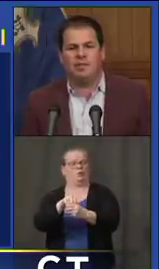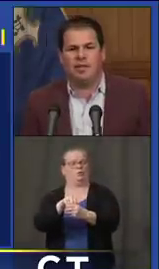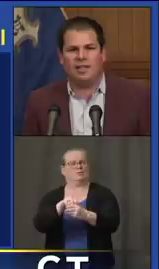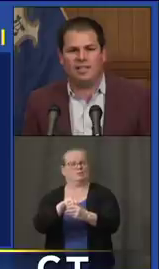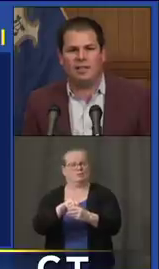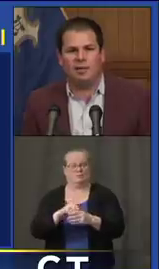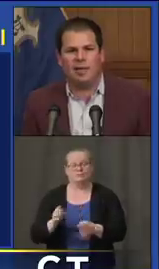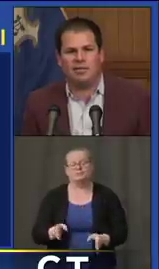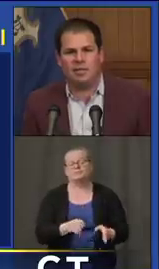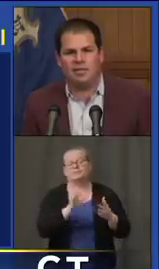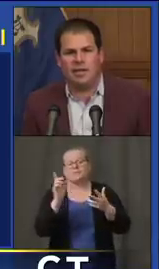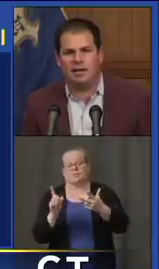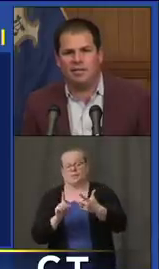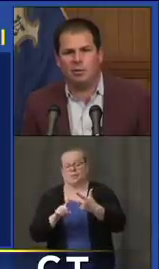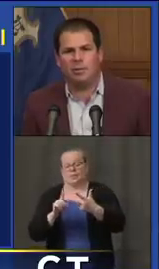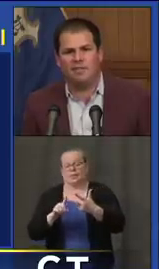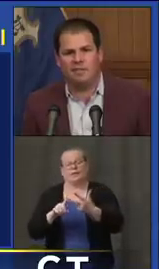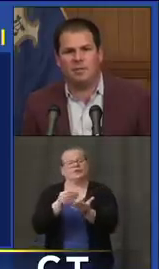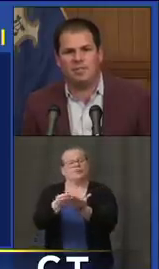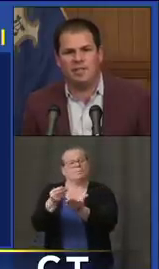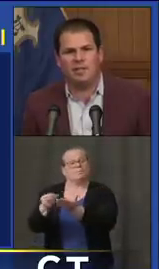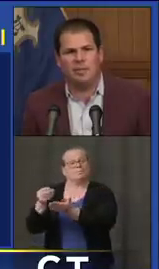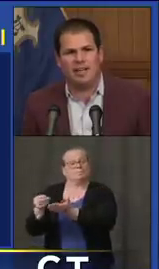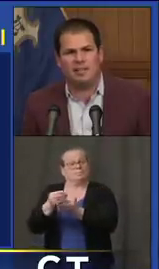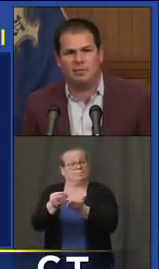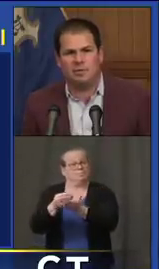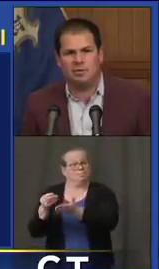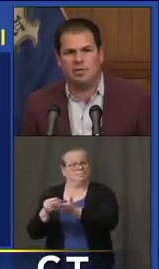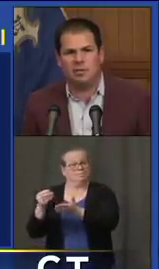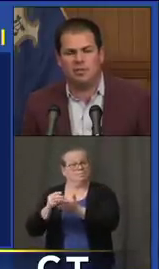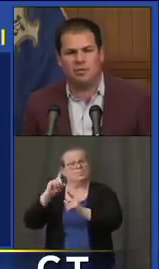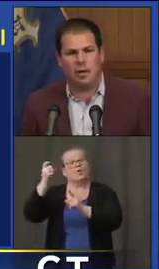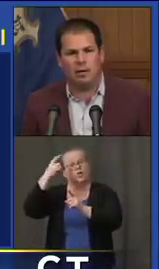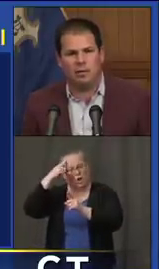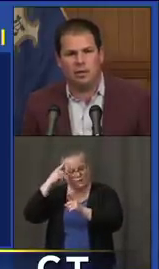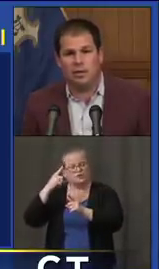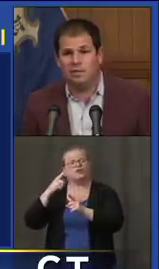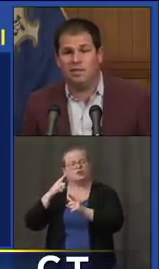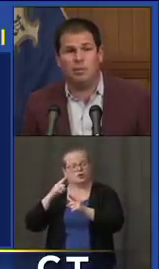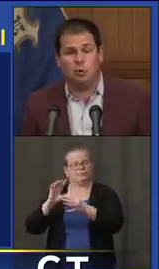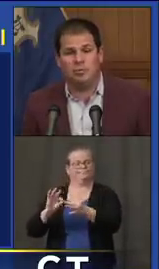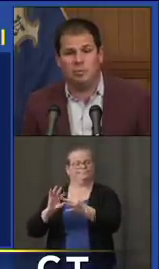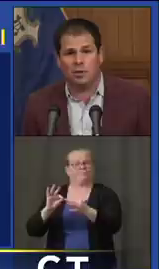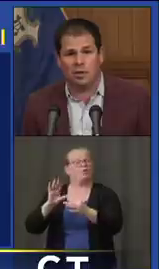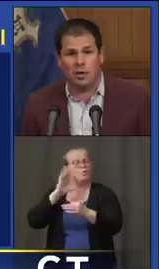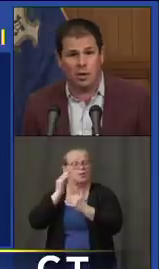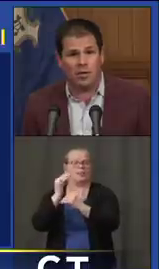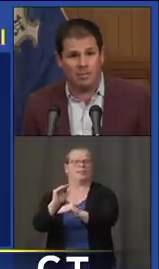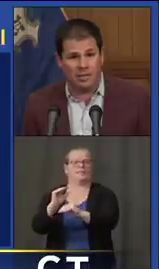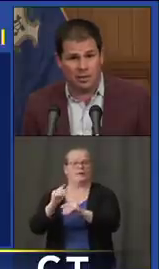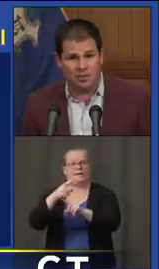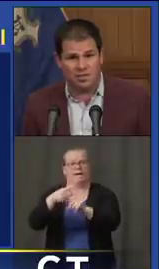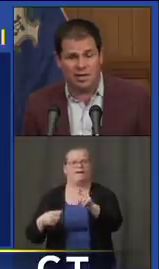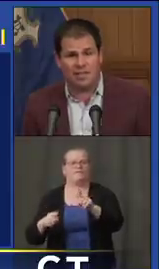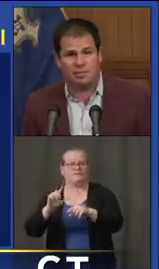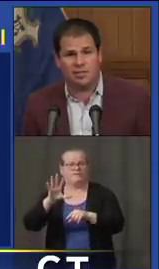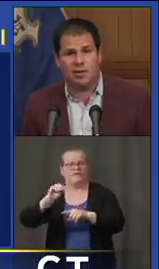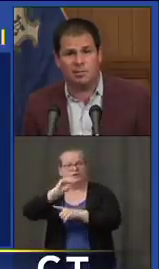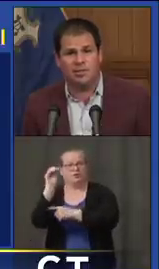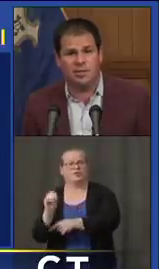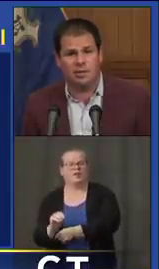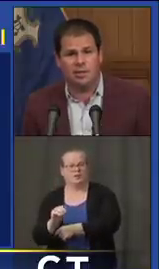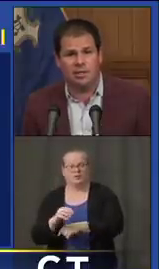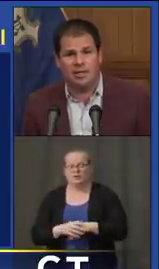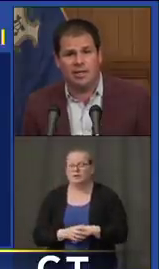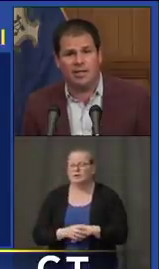Shifting to retail, as the governor mentioned, there will be a 50% capacity restriction here as well. Fitting rooms are going to be closed as we start